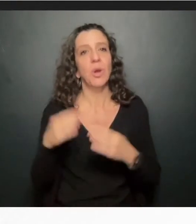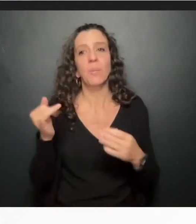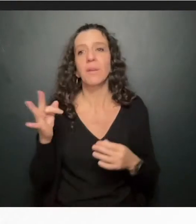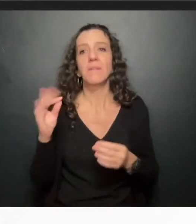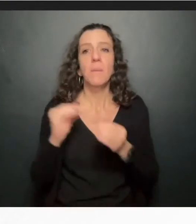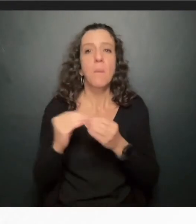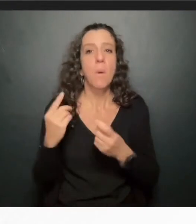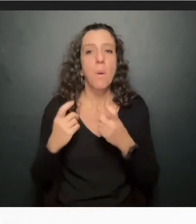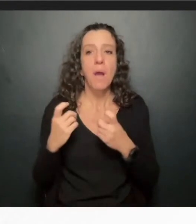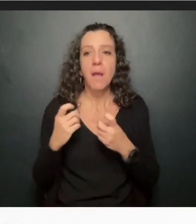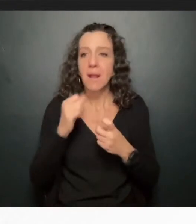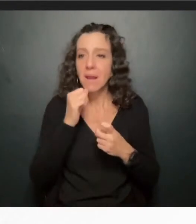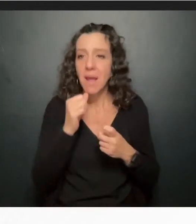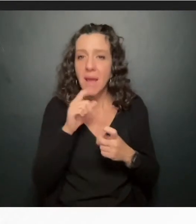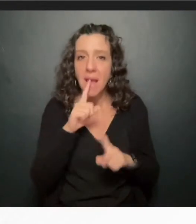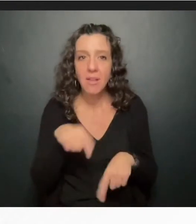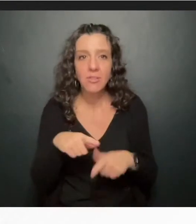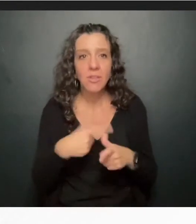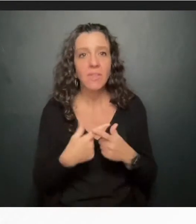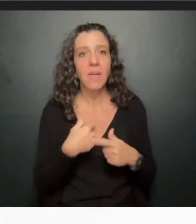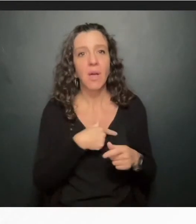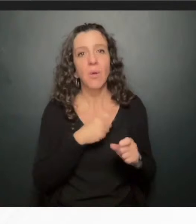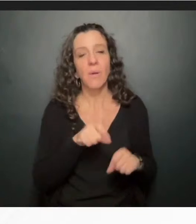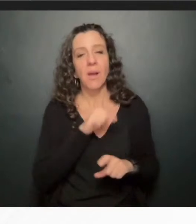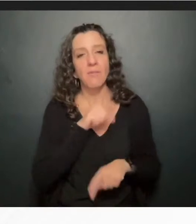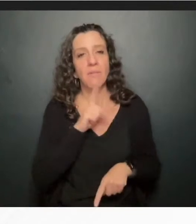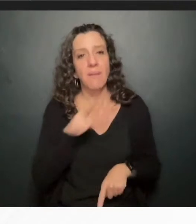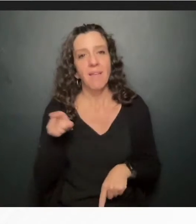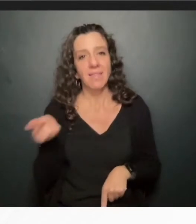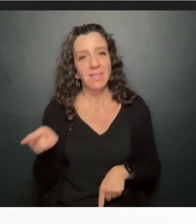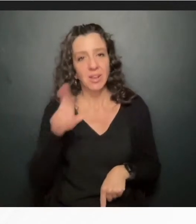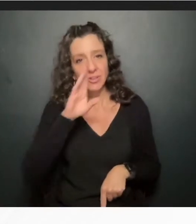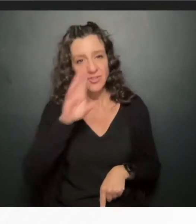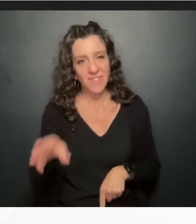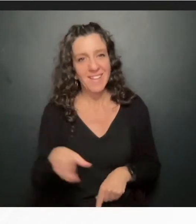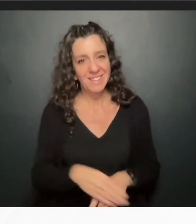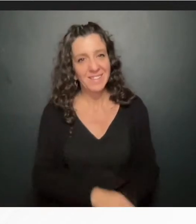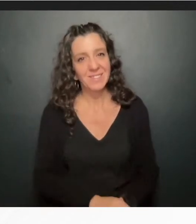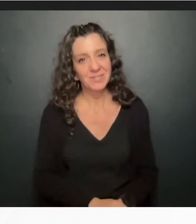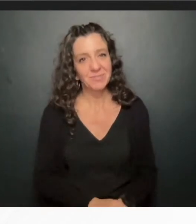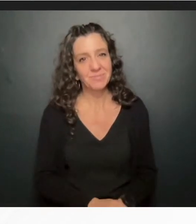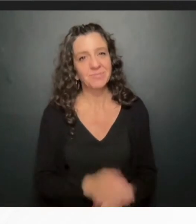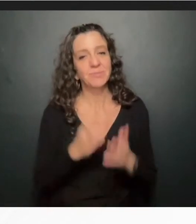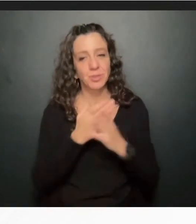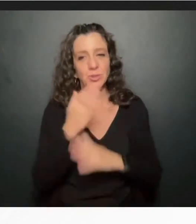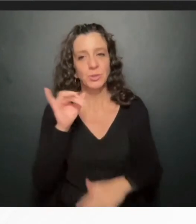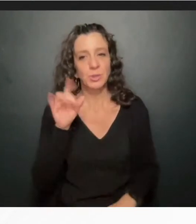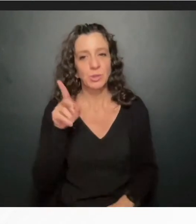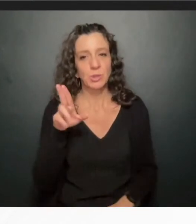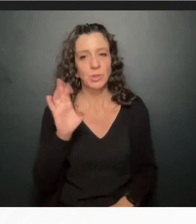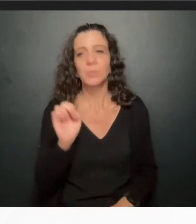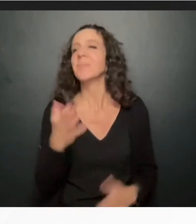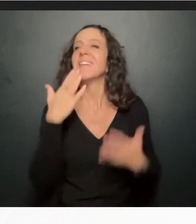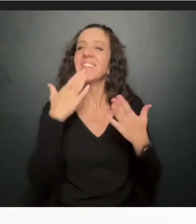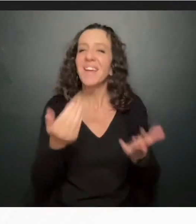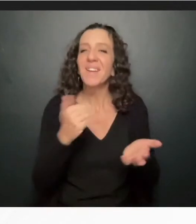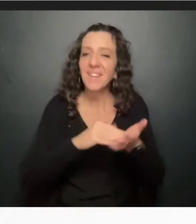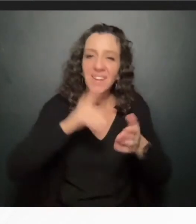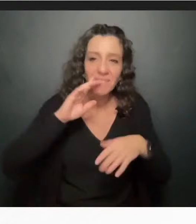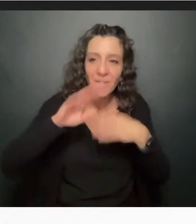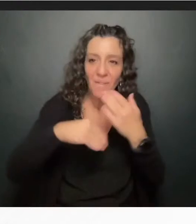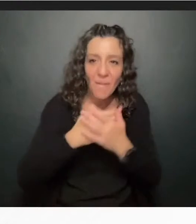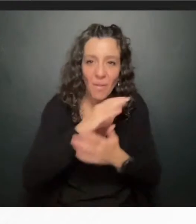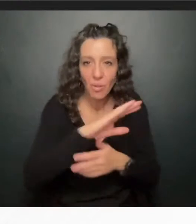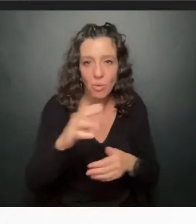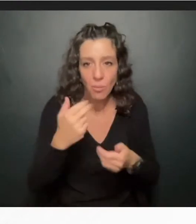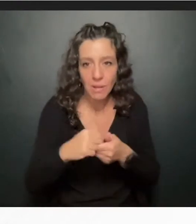were not answered, we can go into the chat and reply there directly in that chat on YouTube. So thank you again for all the great